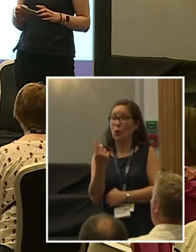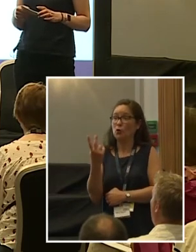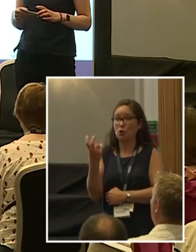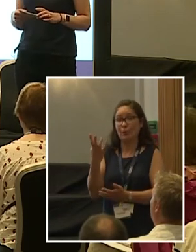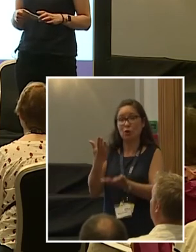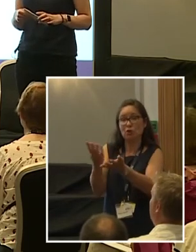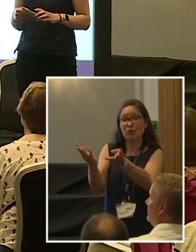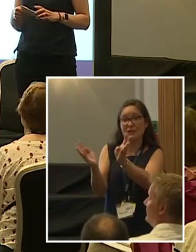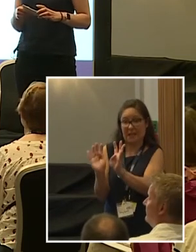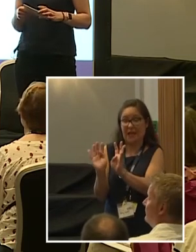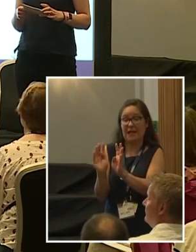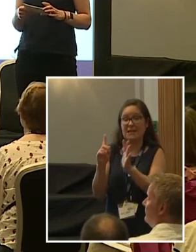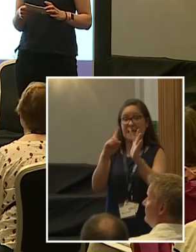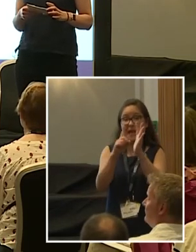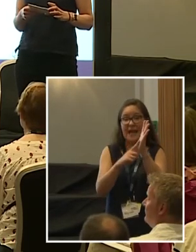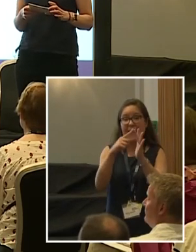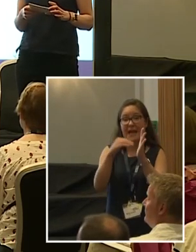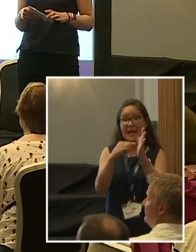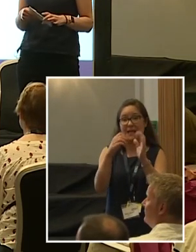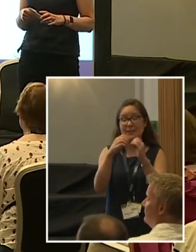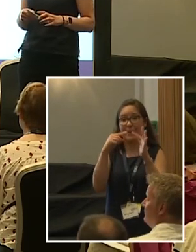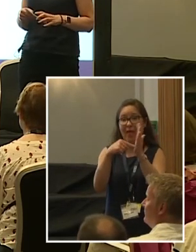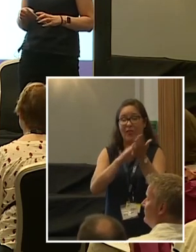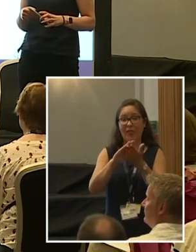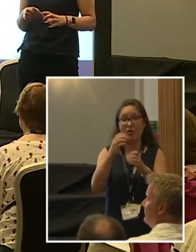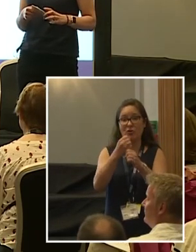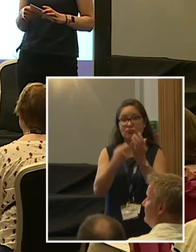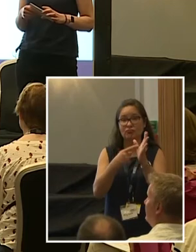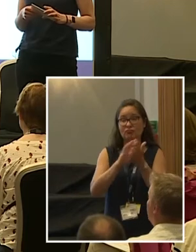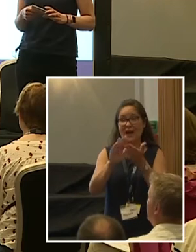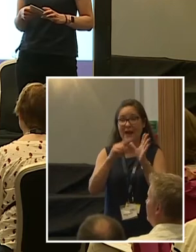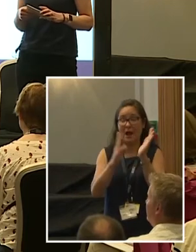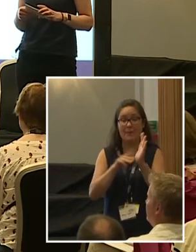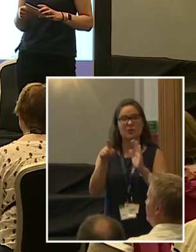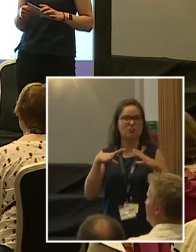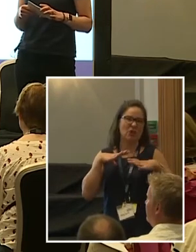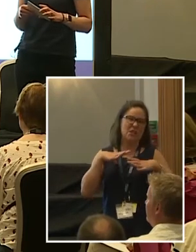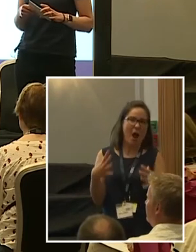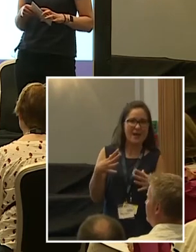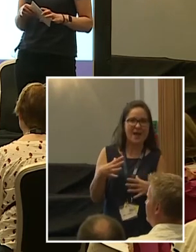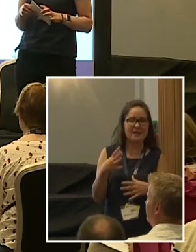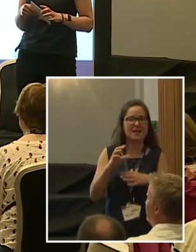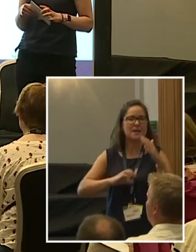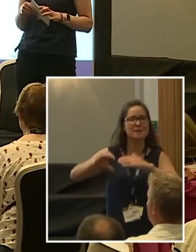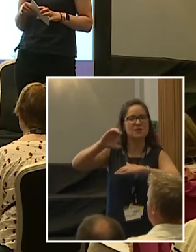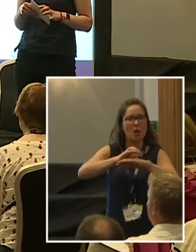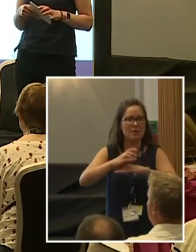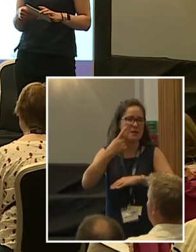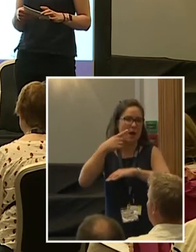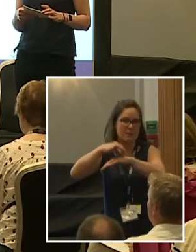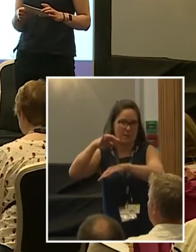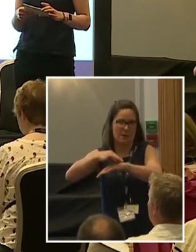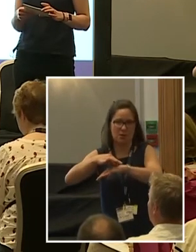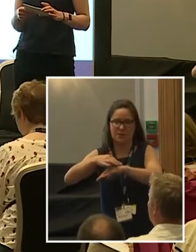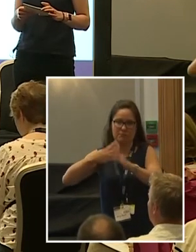trustees, Elizabeth Graham, who is a retired consultant ophthalmologist with a particular interest